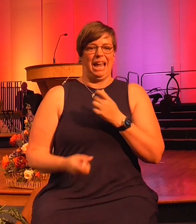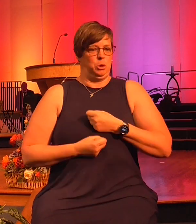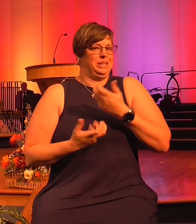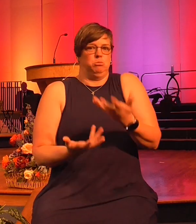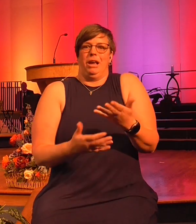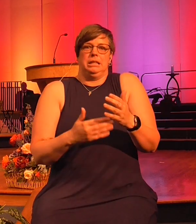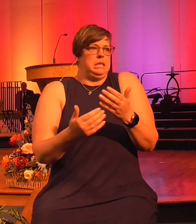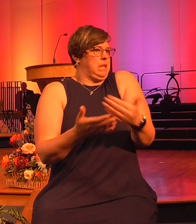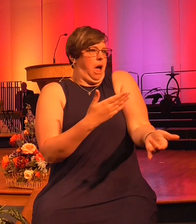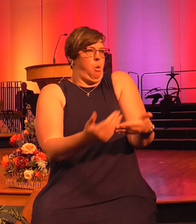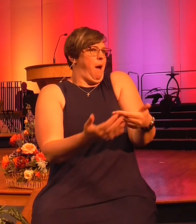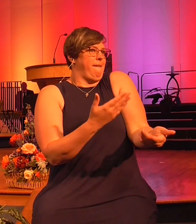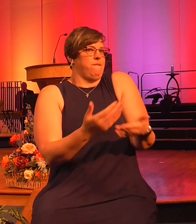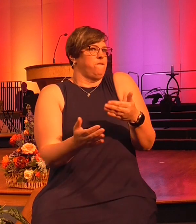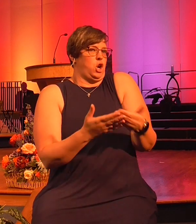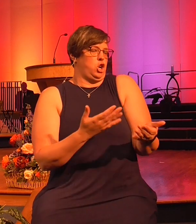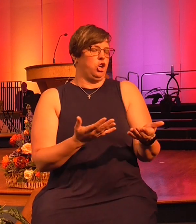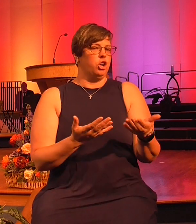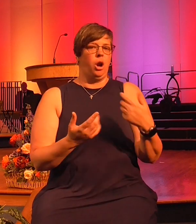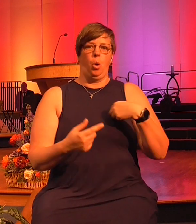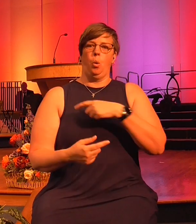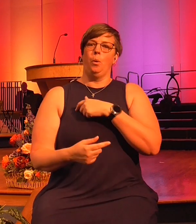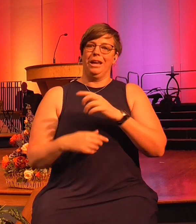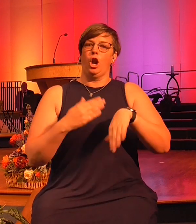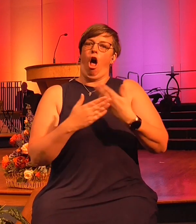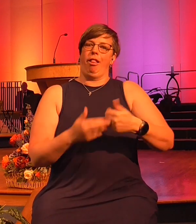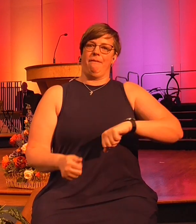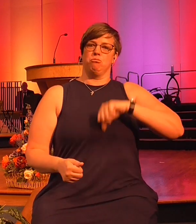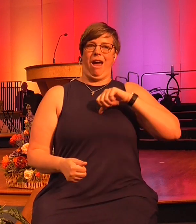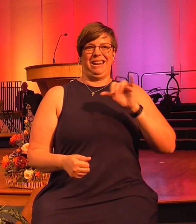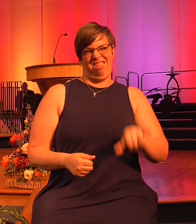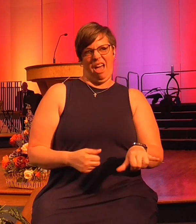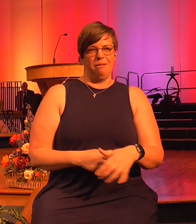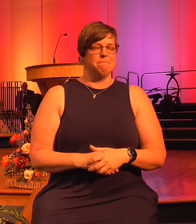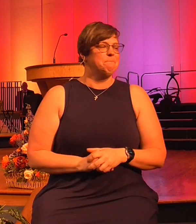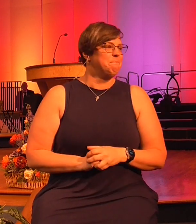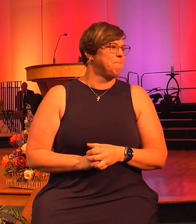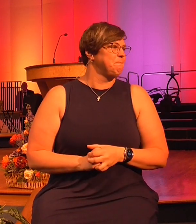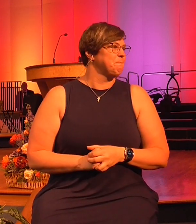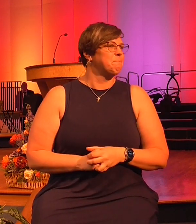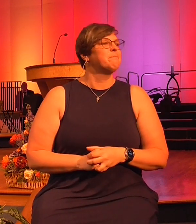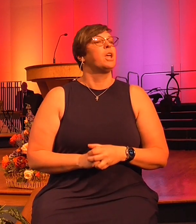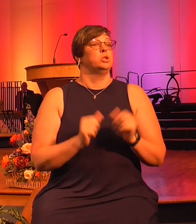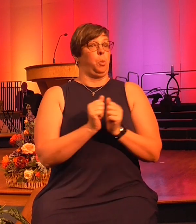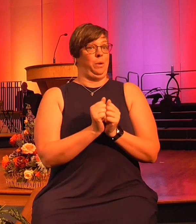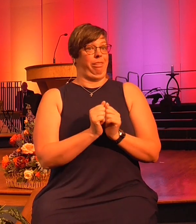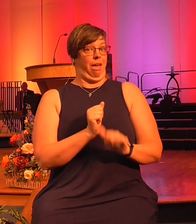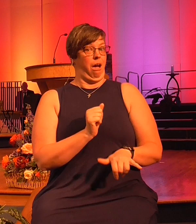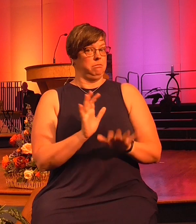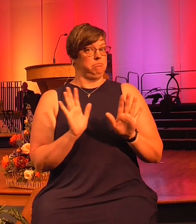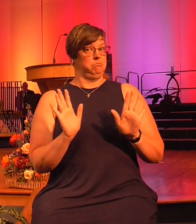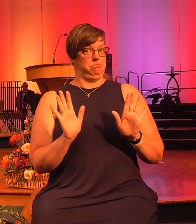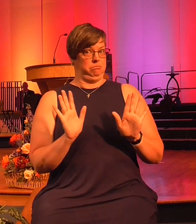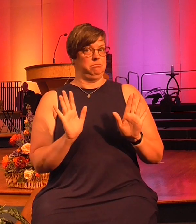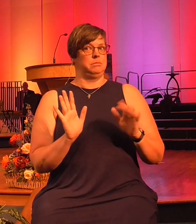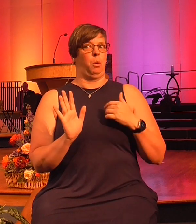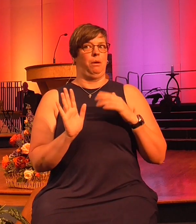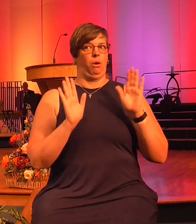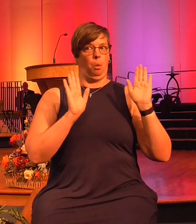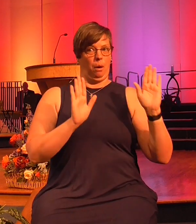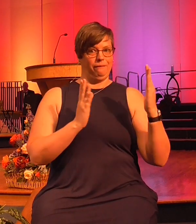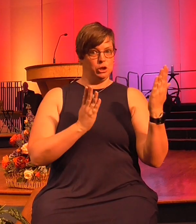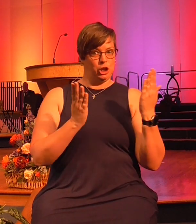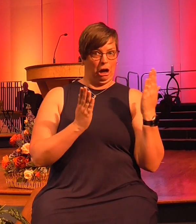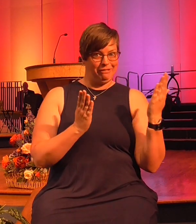divine, however it expresses through you. And we can all have pride in that this morning. With that, again, we have a